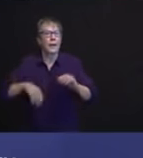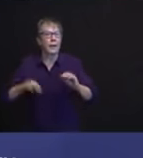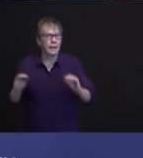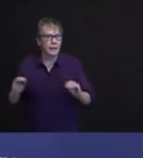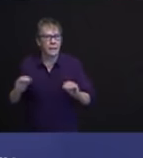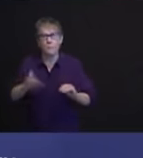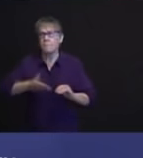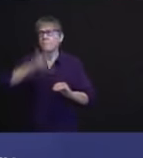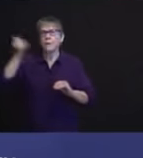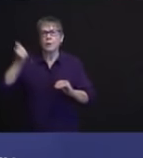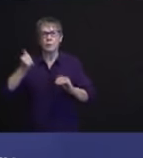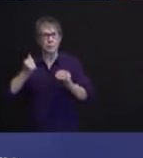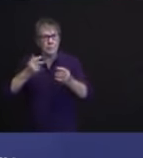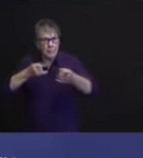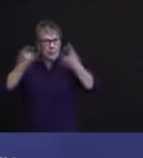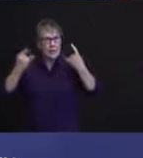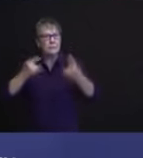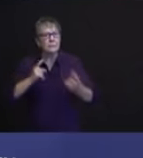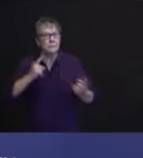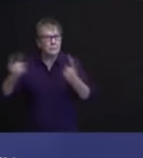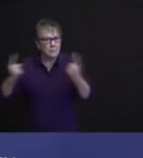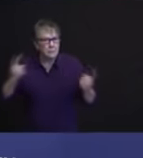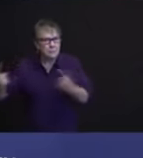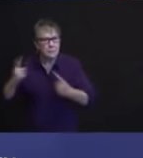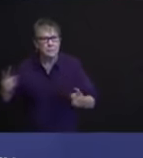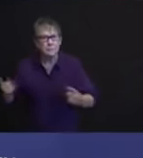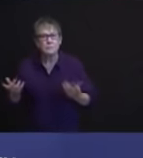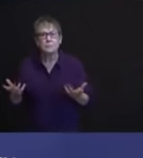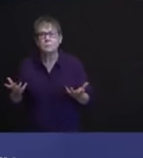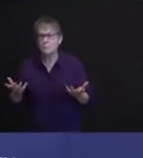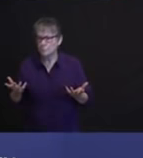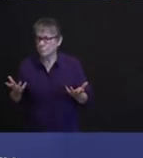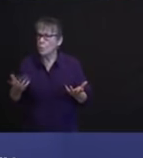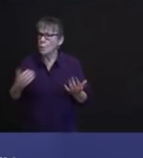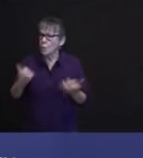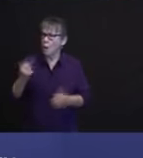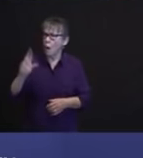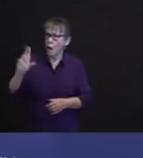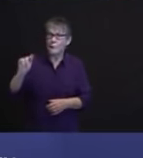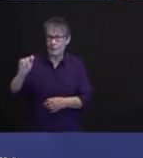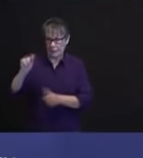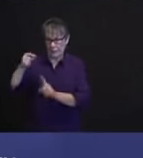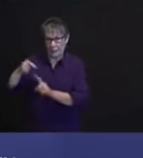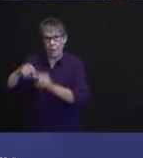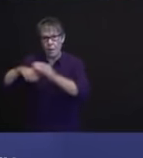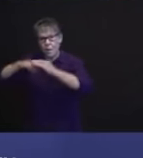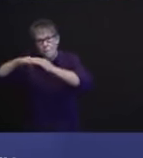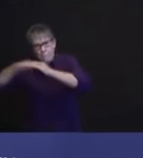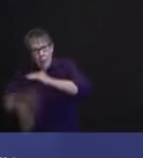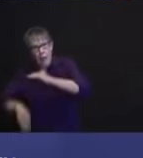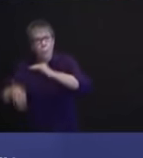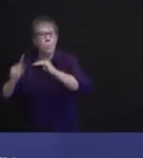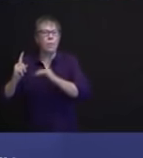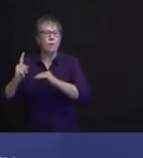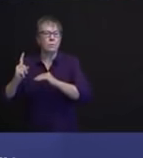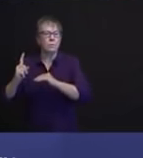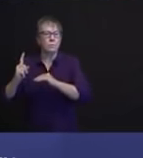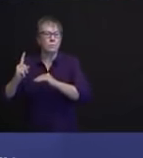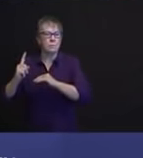begin to drop down. The positivity is just a basis on the total number of tests you're